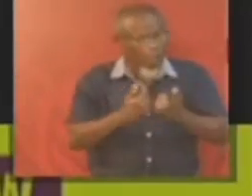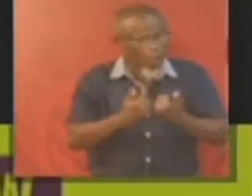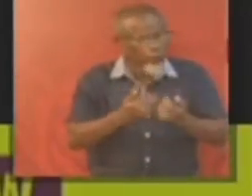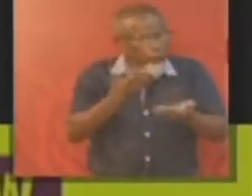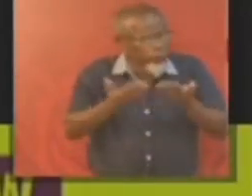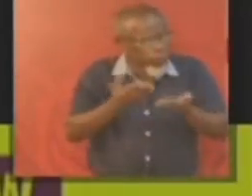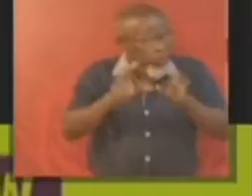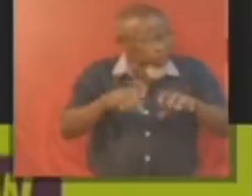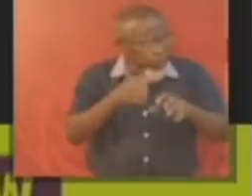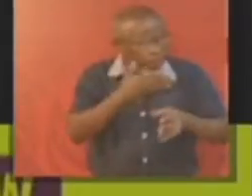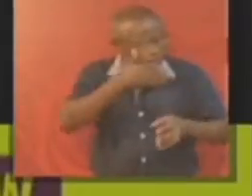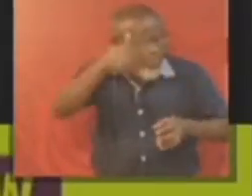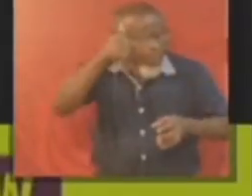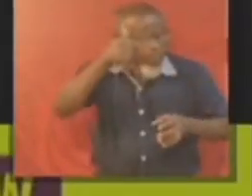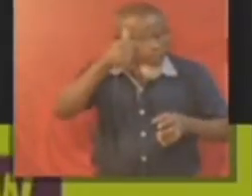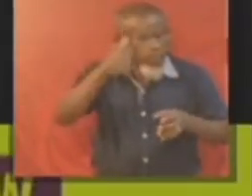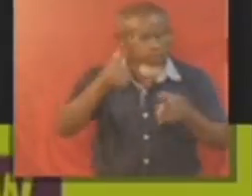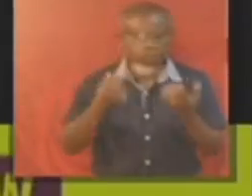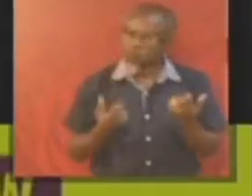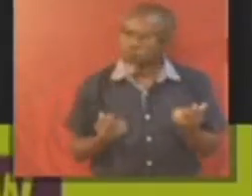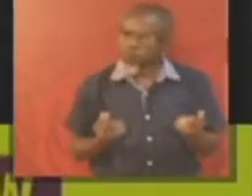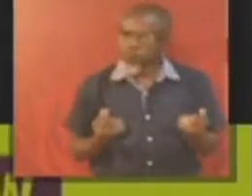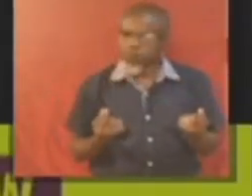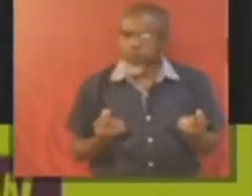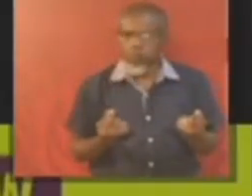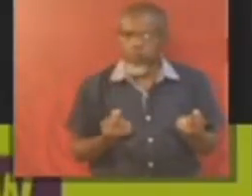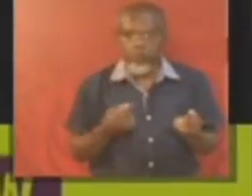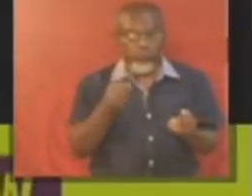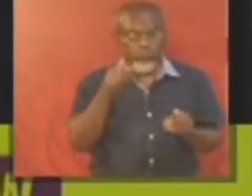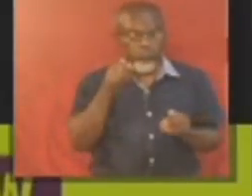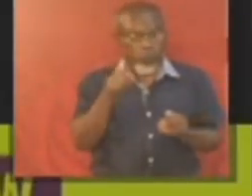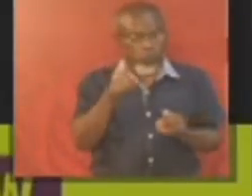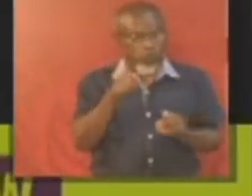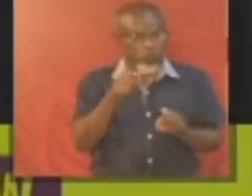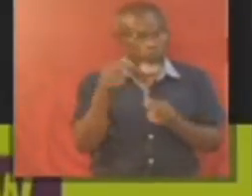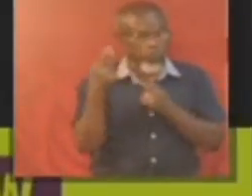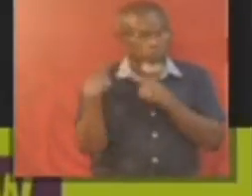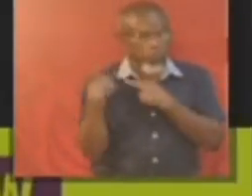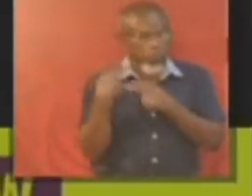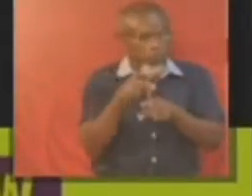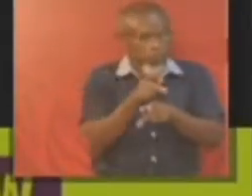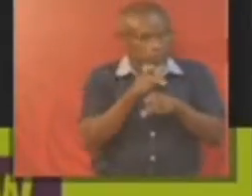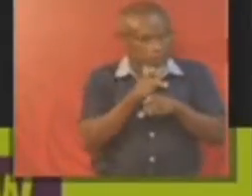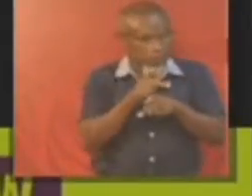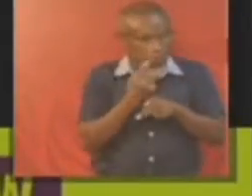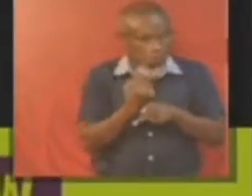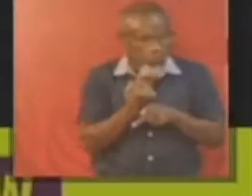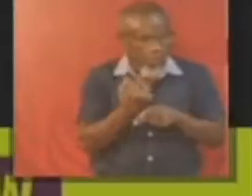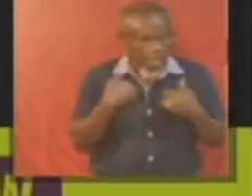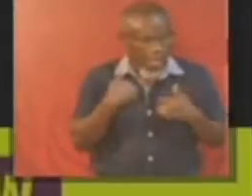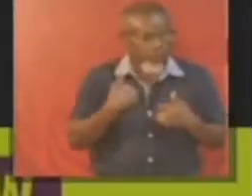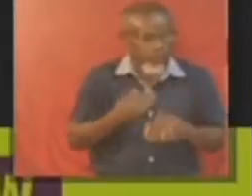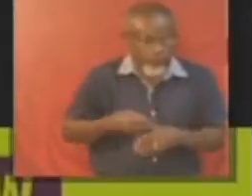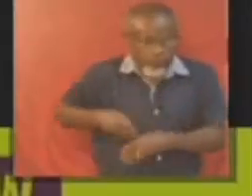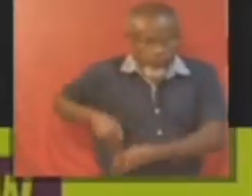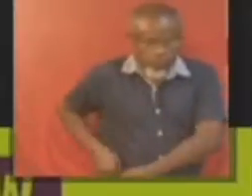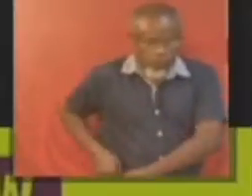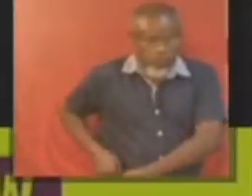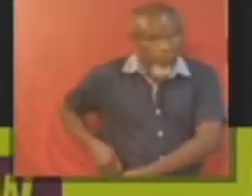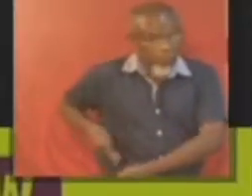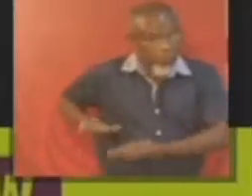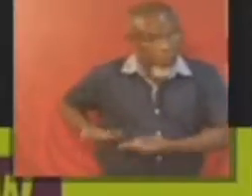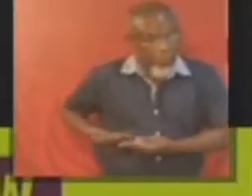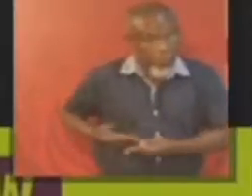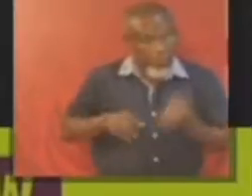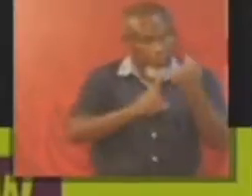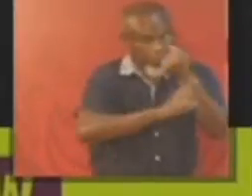and what are the tips I can give for that? Keep a bottle of hand sanitizer with you everywhere you go. Keep one in the car, one in your pocket, one